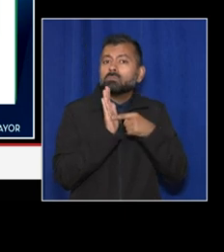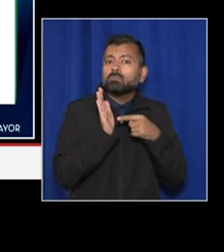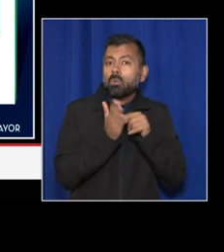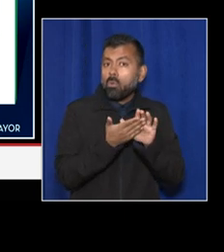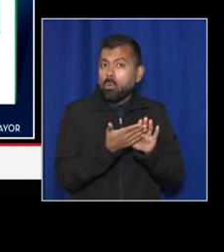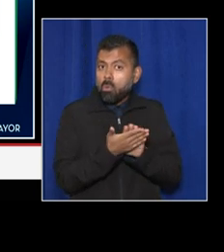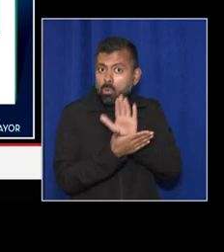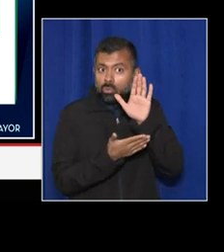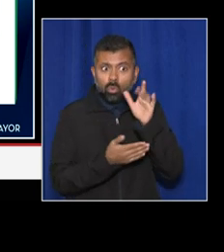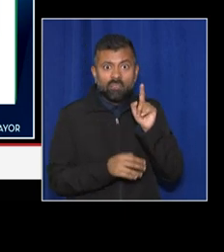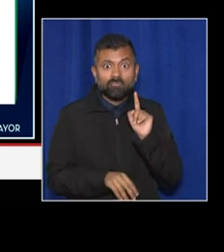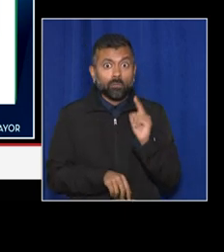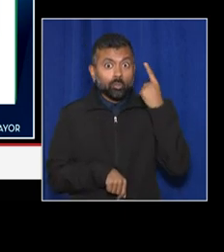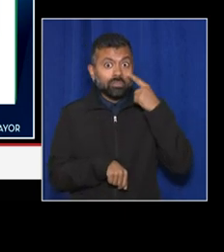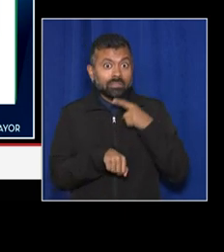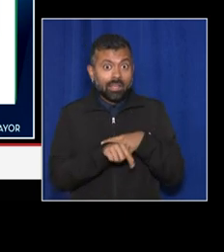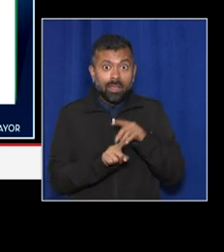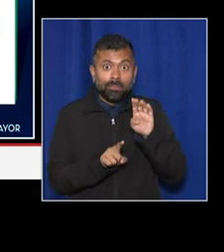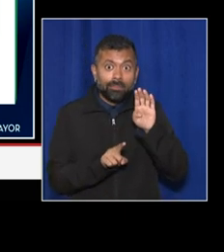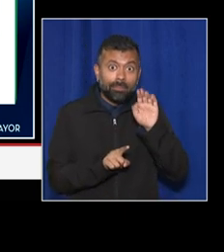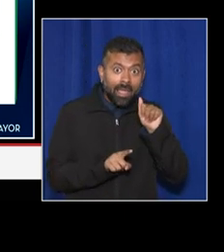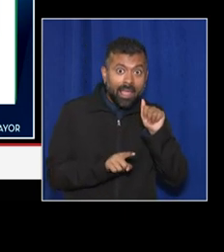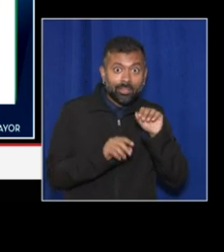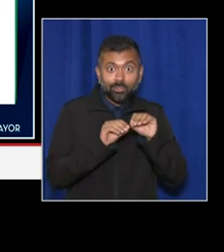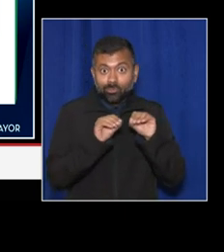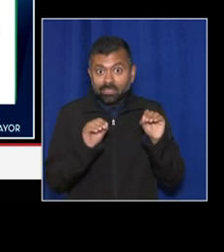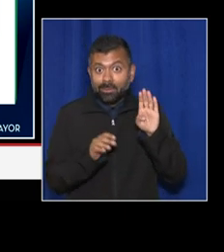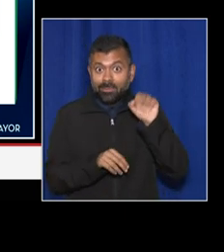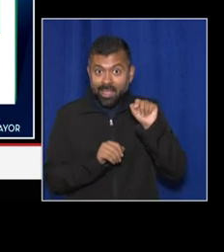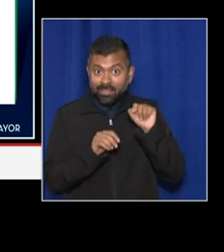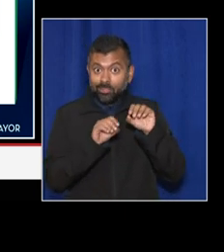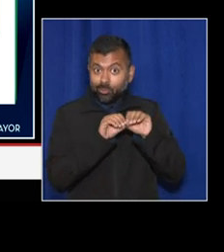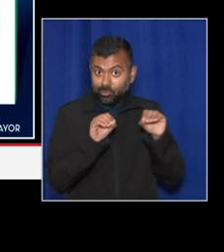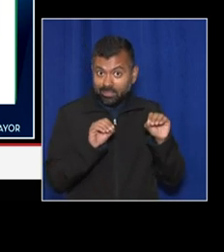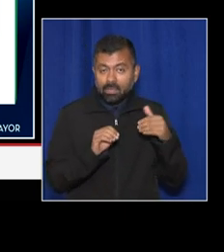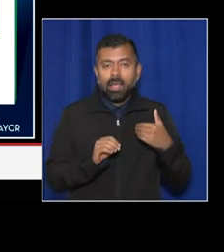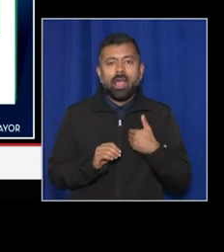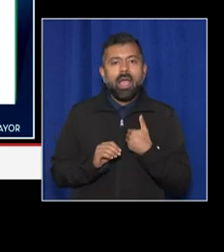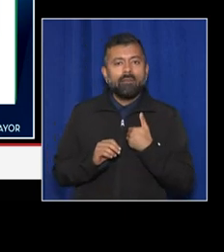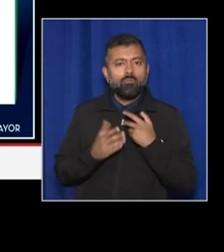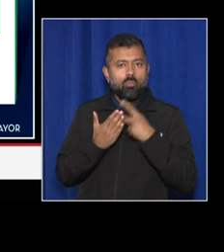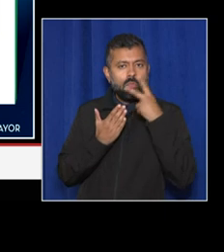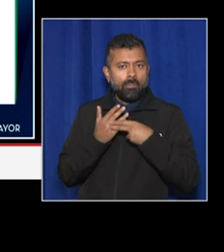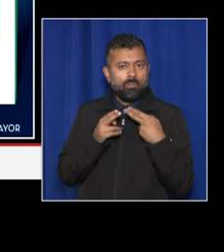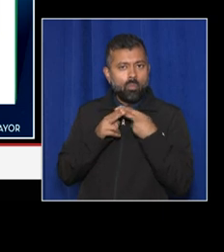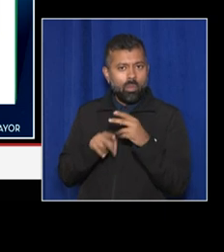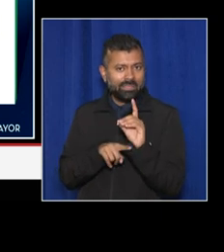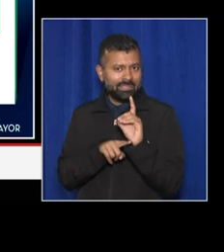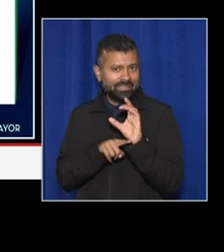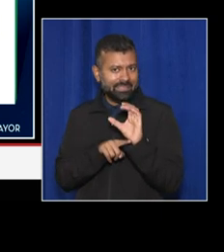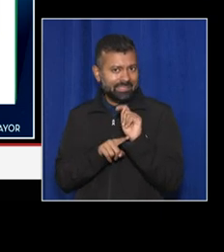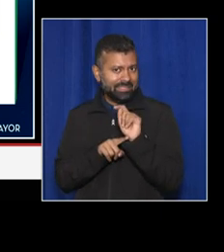DC TAG Tuition Assistance Program is open as an application until August at